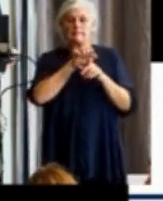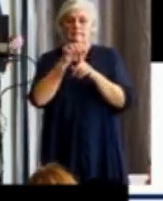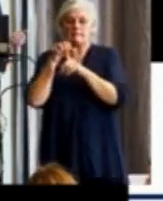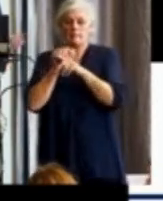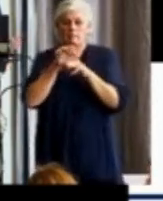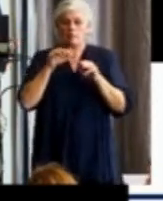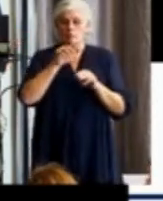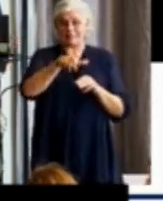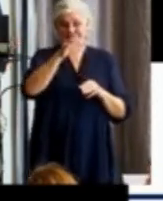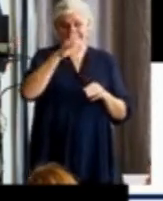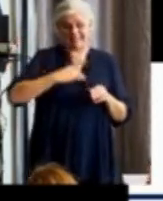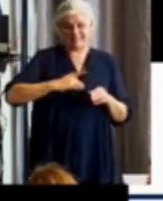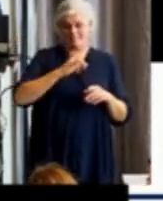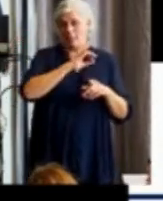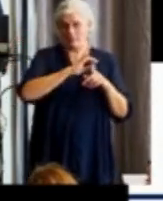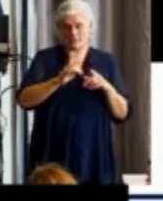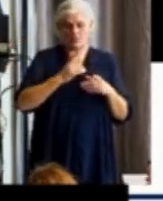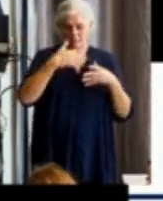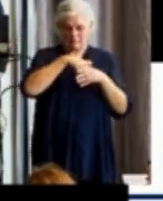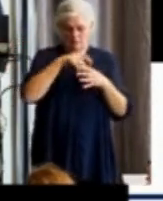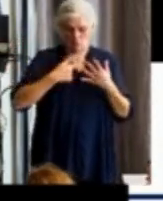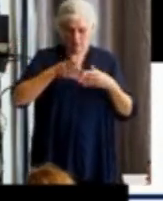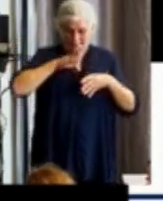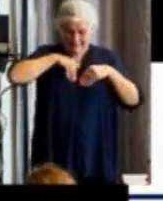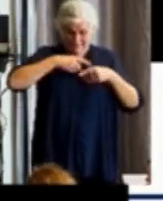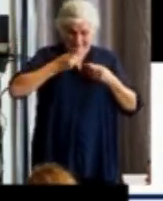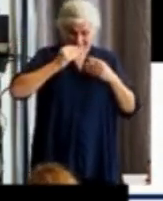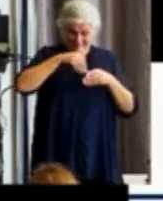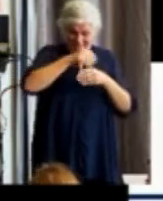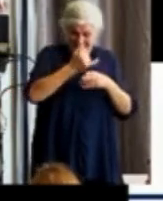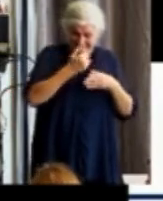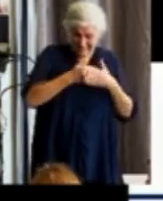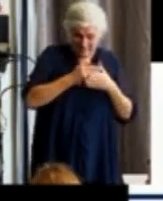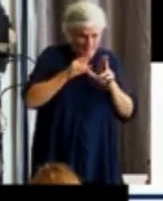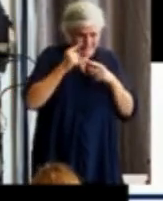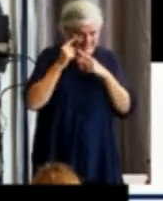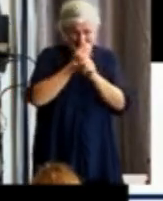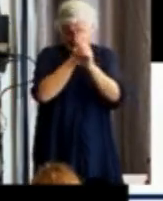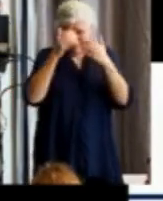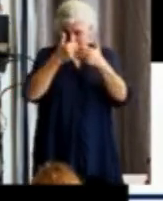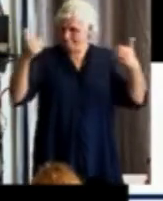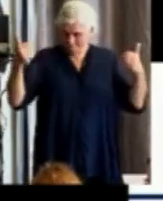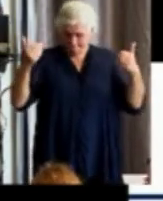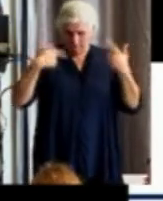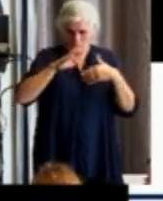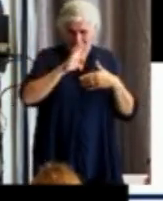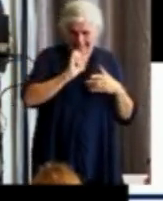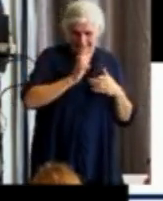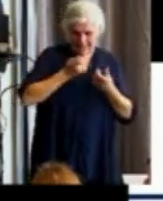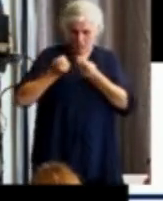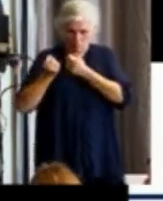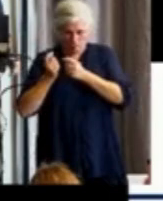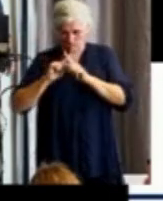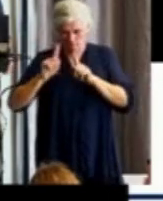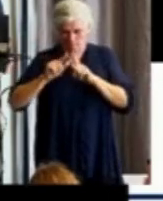the types of species that we see in them, we didn't see this really clear distinction between our cases and controls.